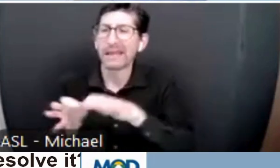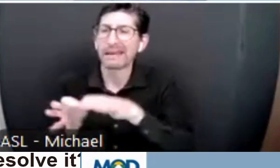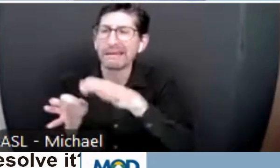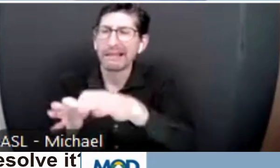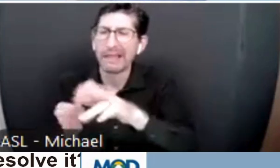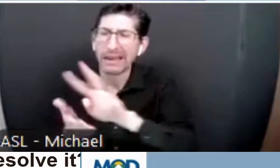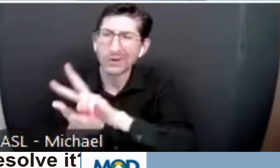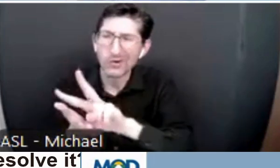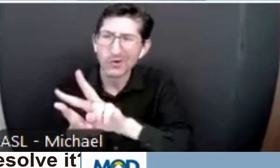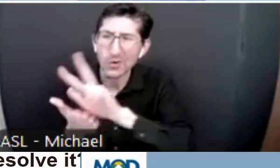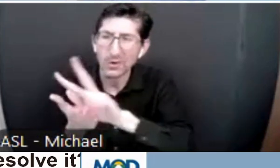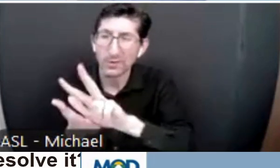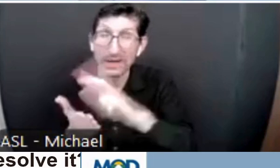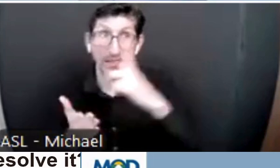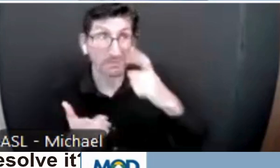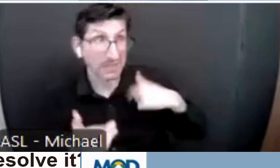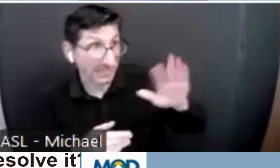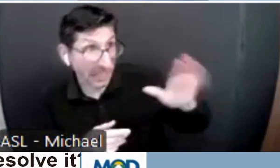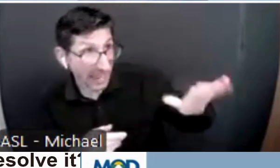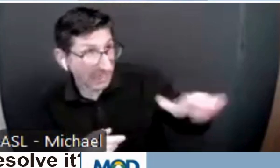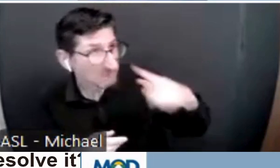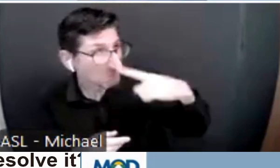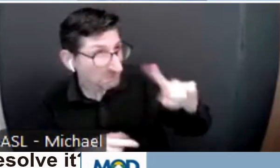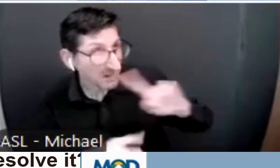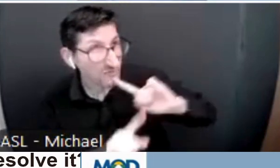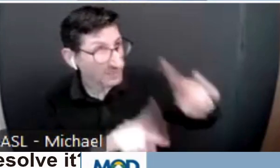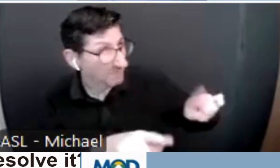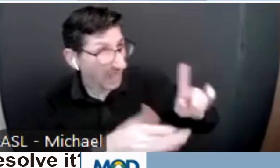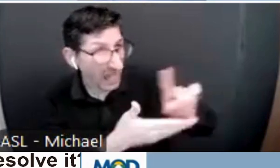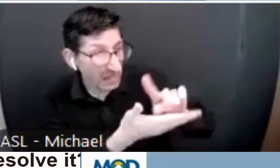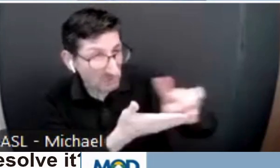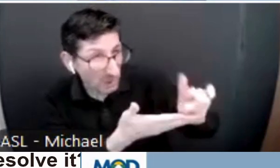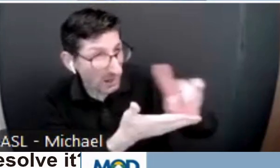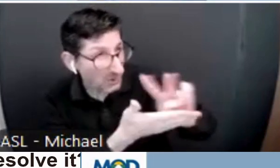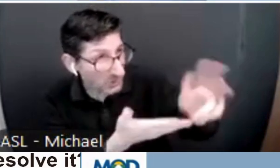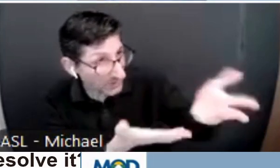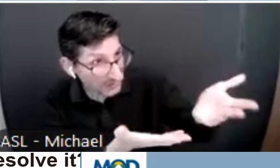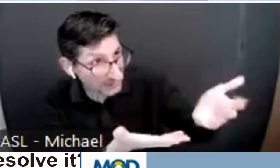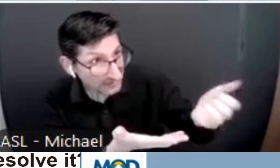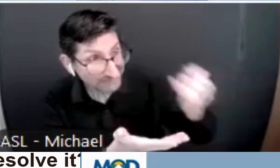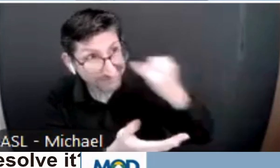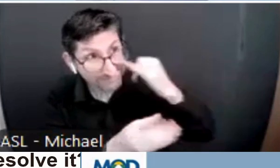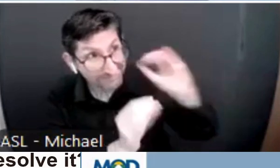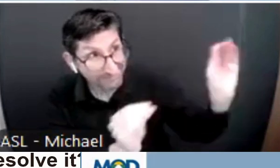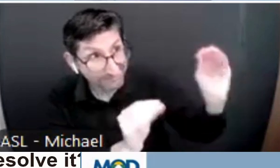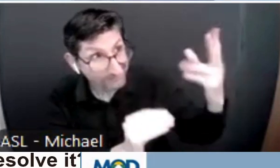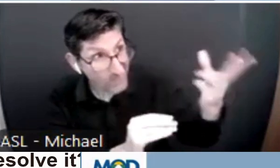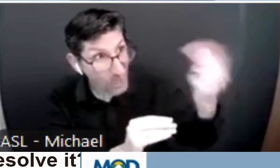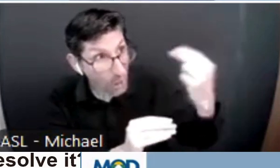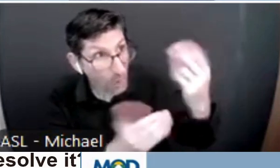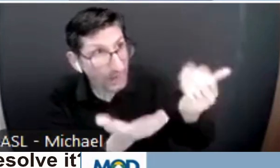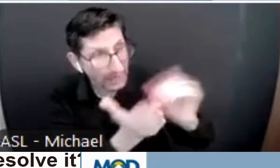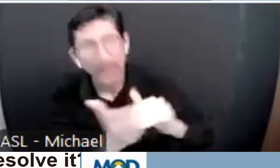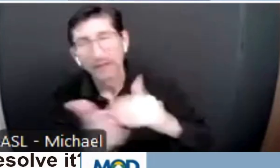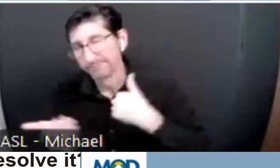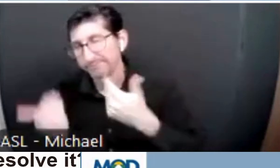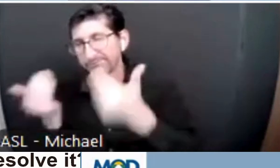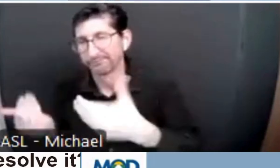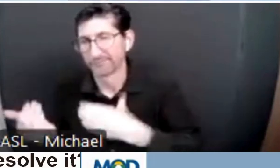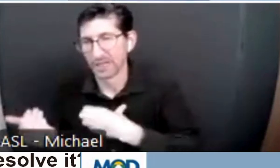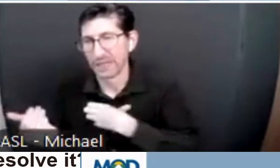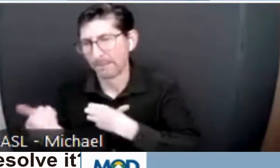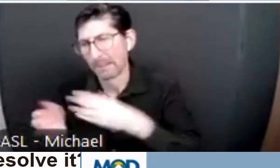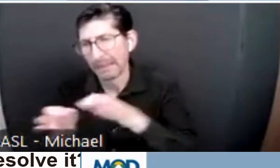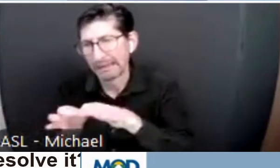okay, there might be a chance that they'll reconsider. And maybe, in some cases, maybe you